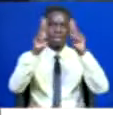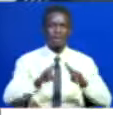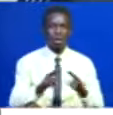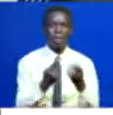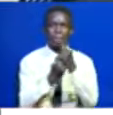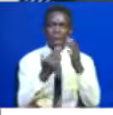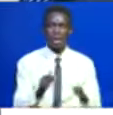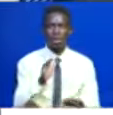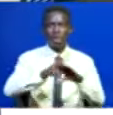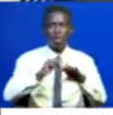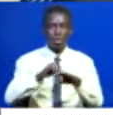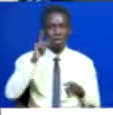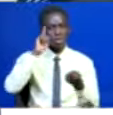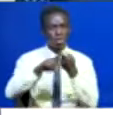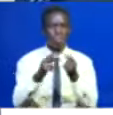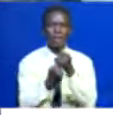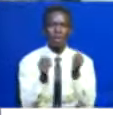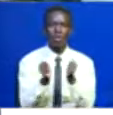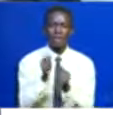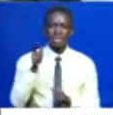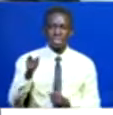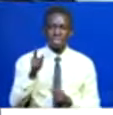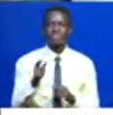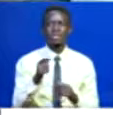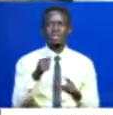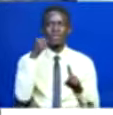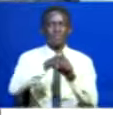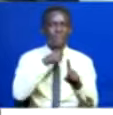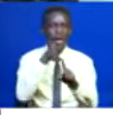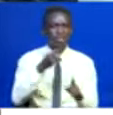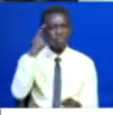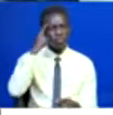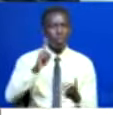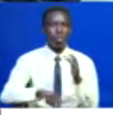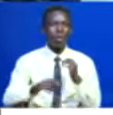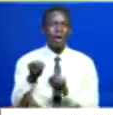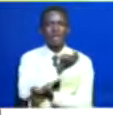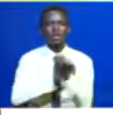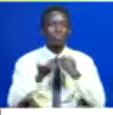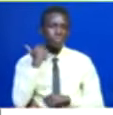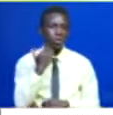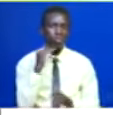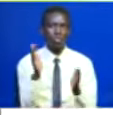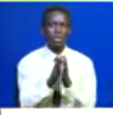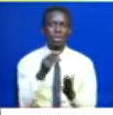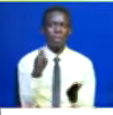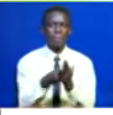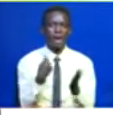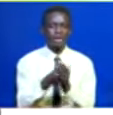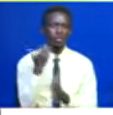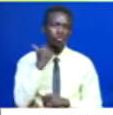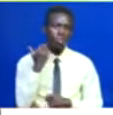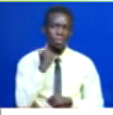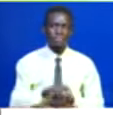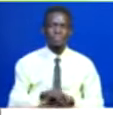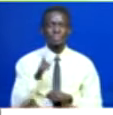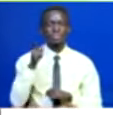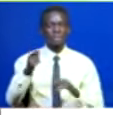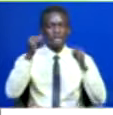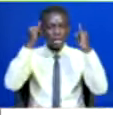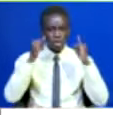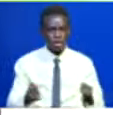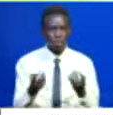with the Asset Recovery Agency in the fight against economic crimes and money laundering. This is a good beginning,